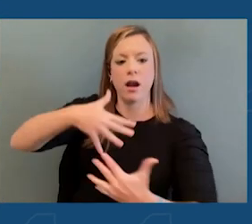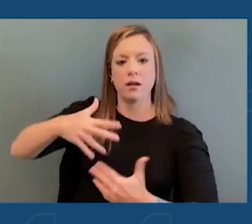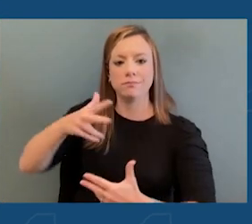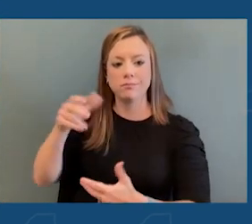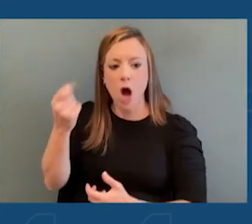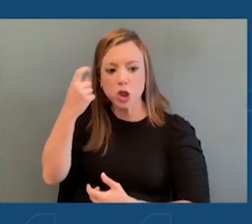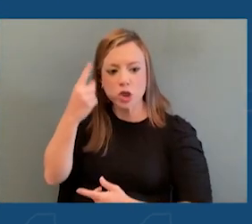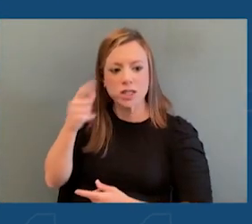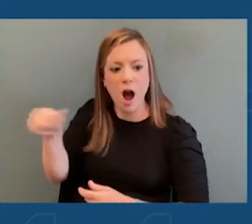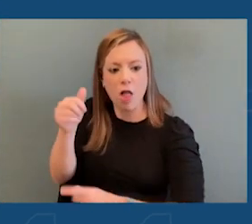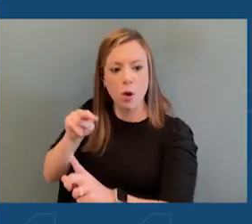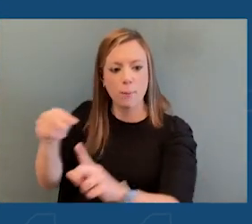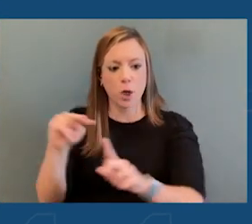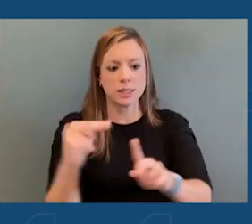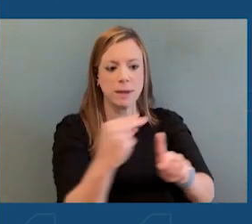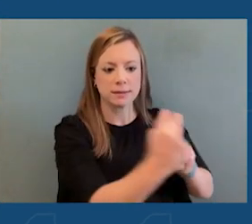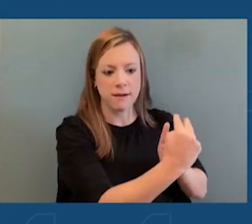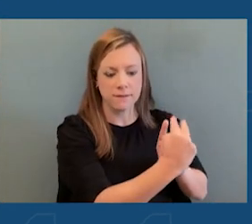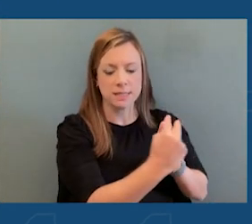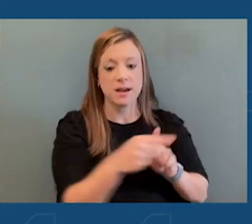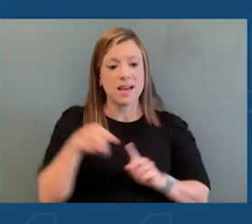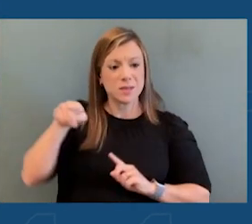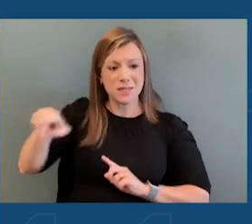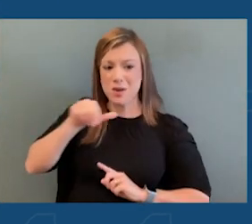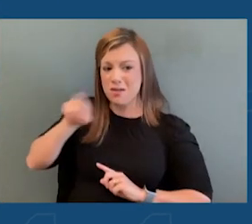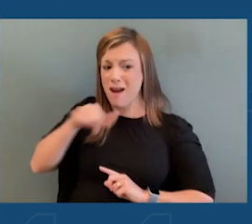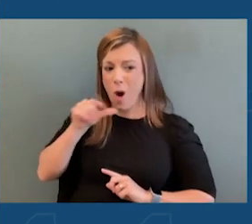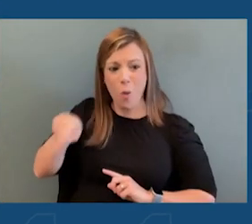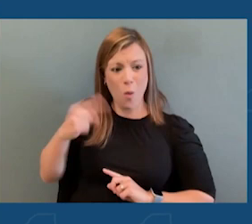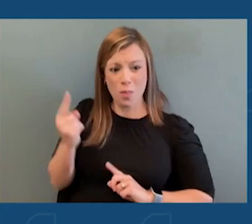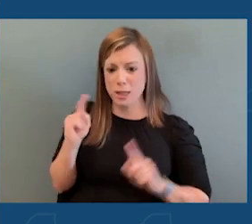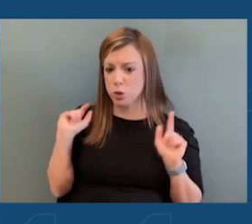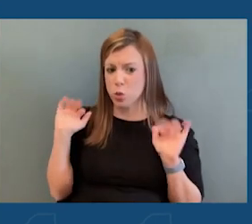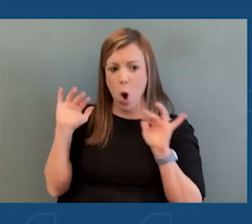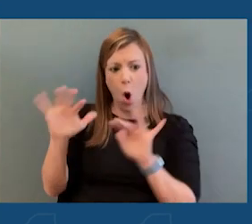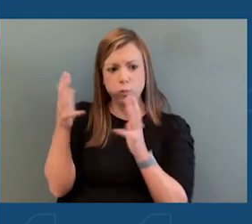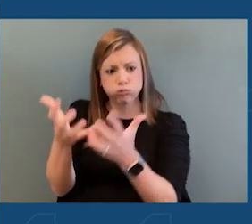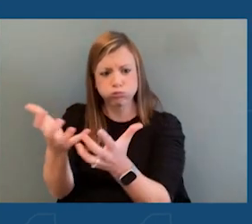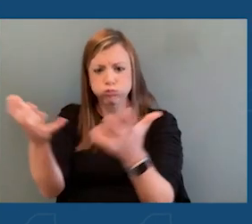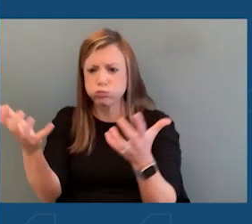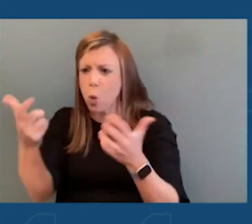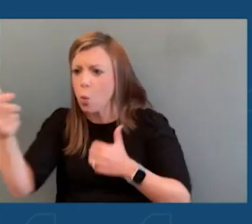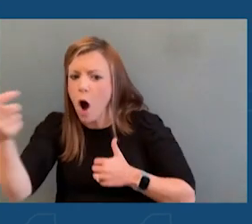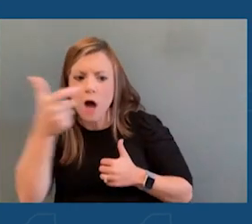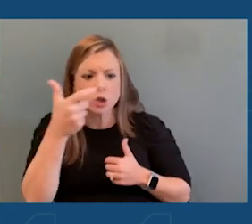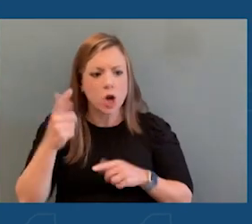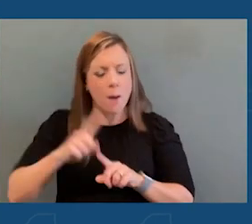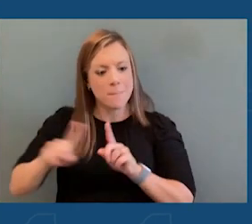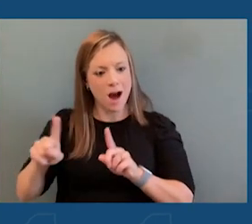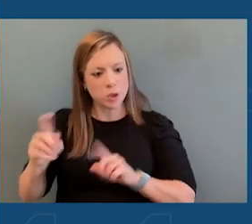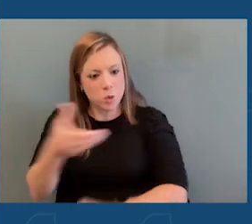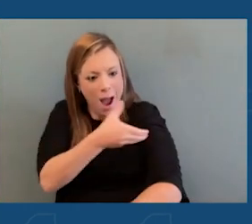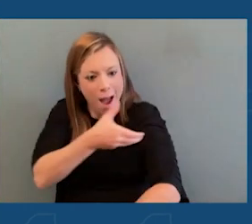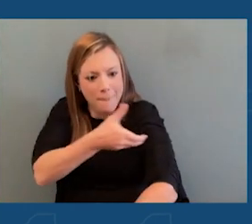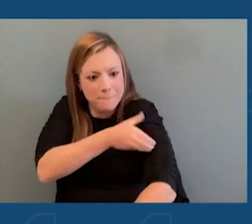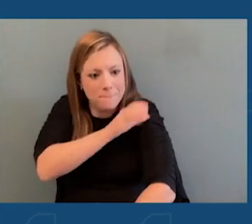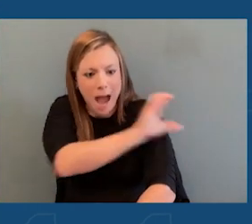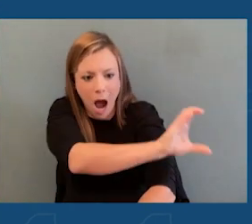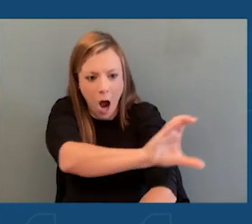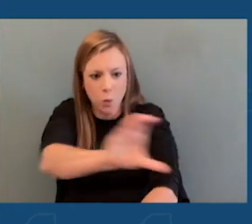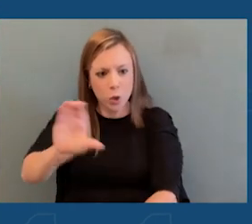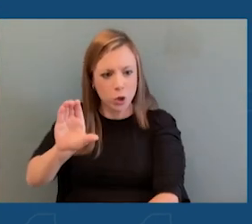where we come and we see amazing performances, but it will empower us. It will empower all of us, and it will give us an opportunity to